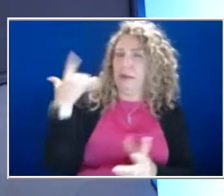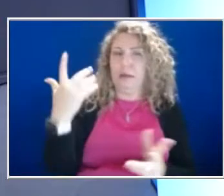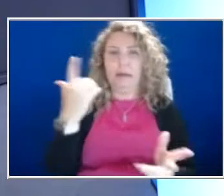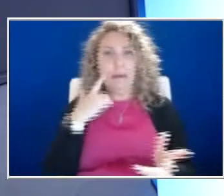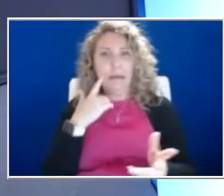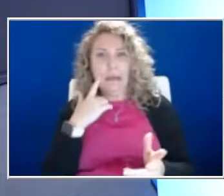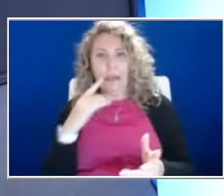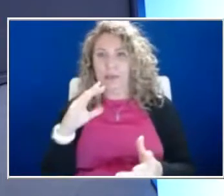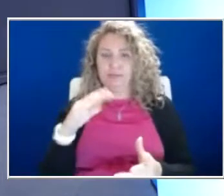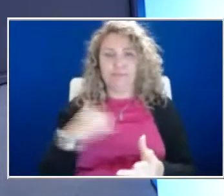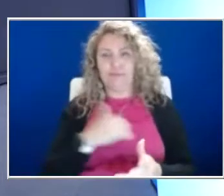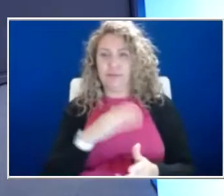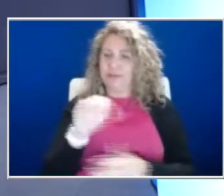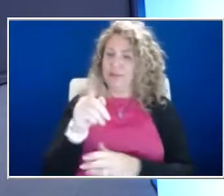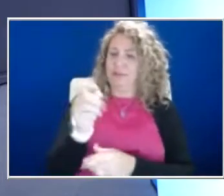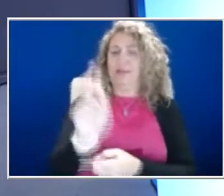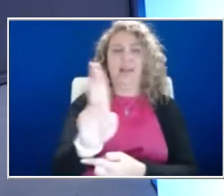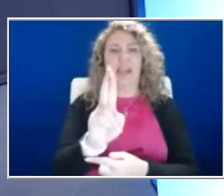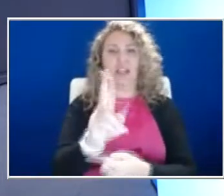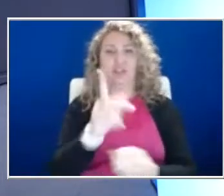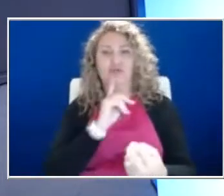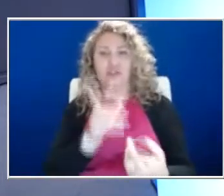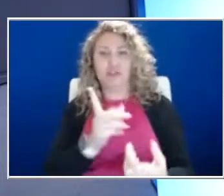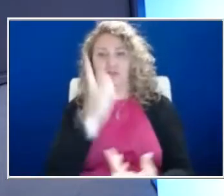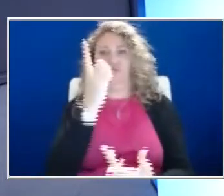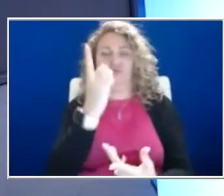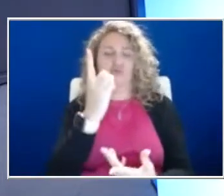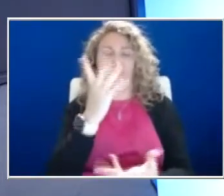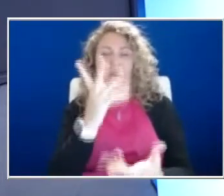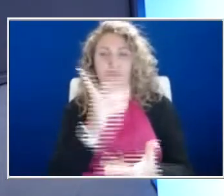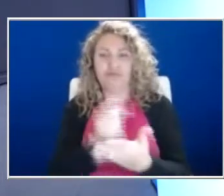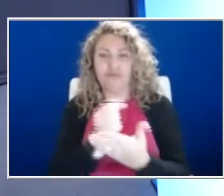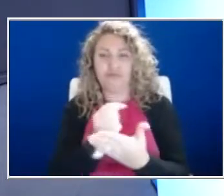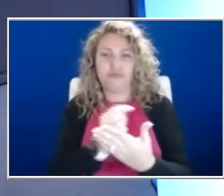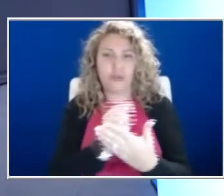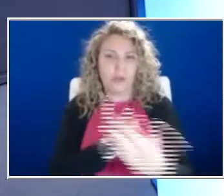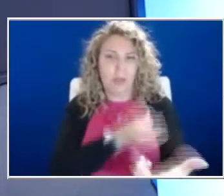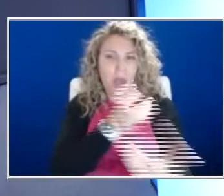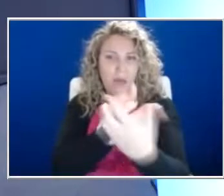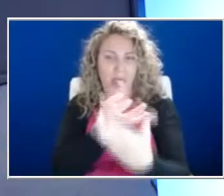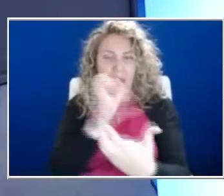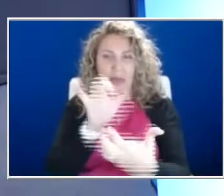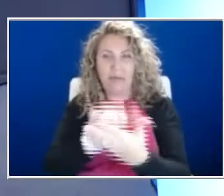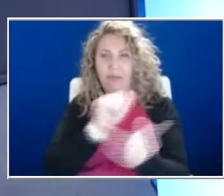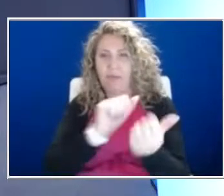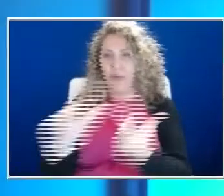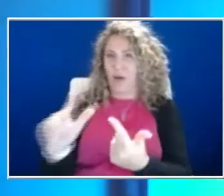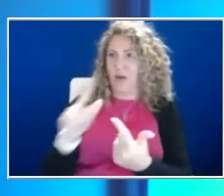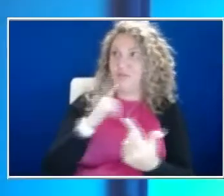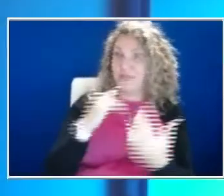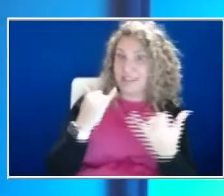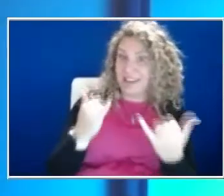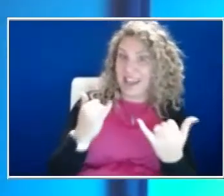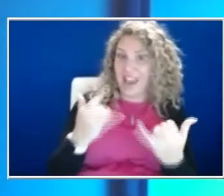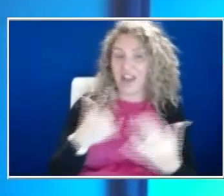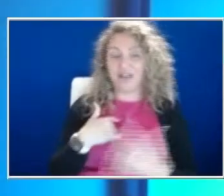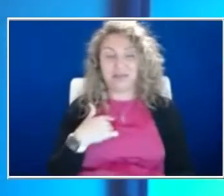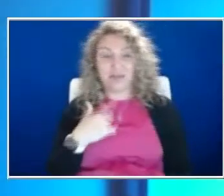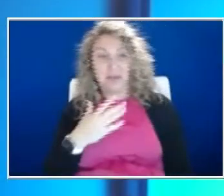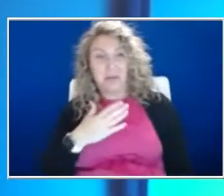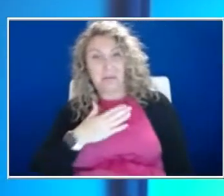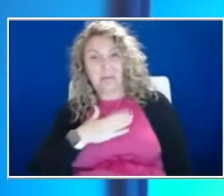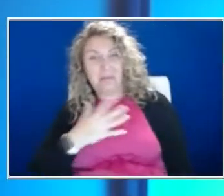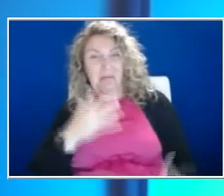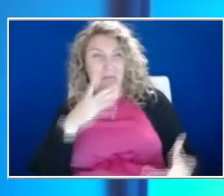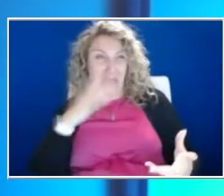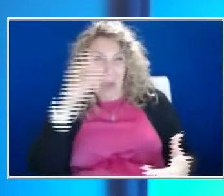fits all, and how outcomes would have been so much different had we known then what we know now. Absolutely. My analogy is we used to throw spaghetti at the wall and would see what would stick. See